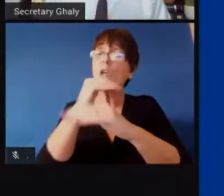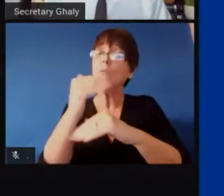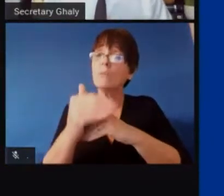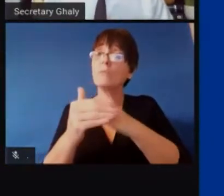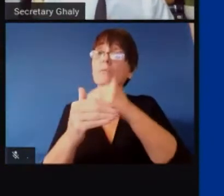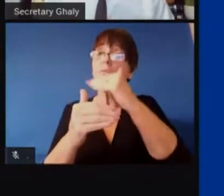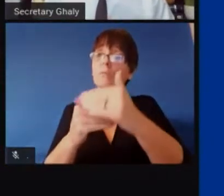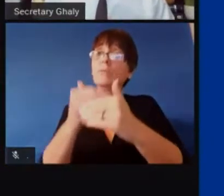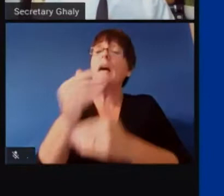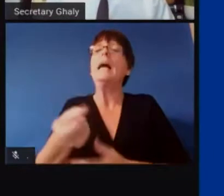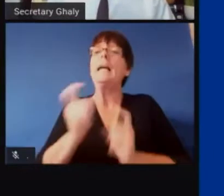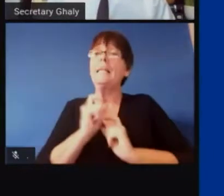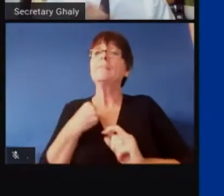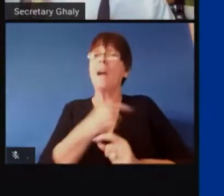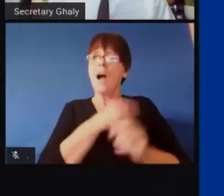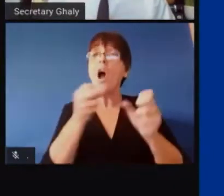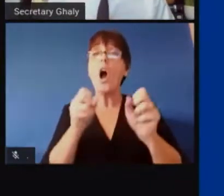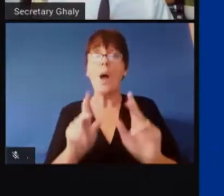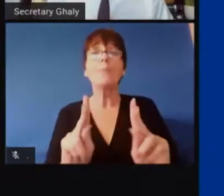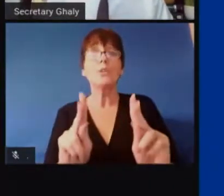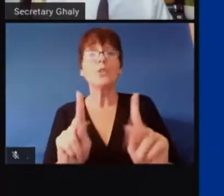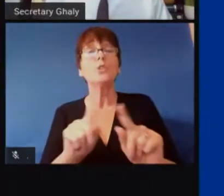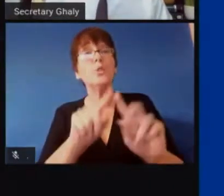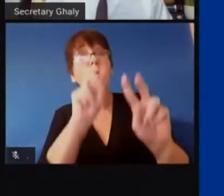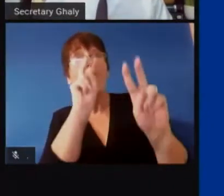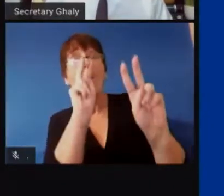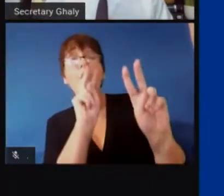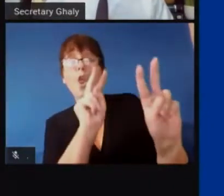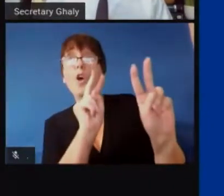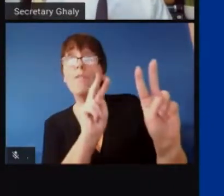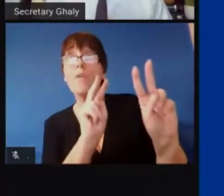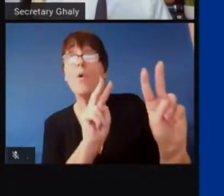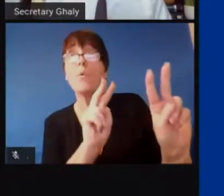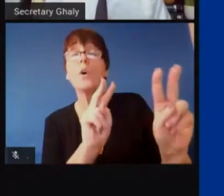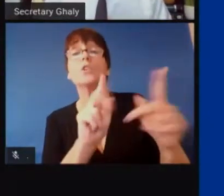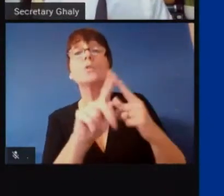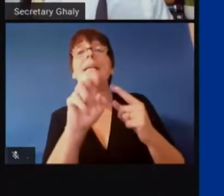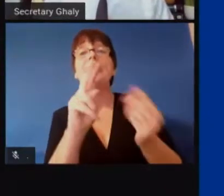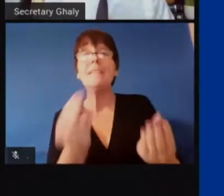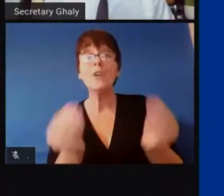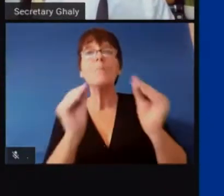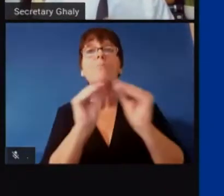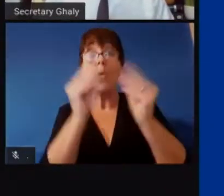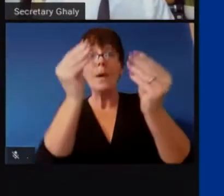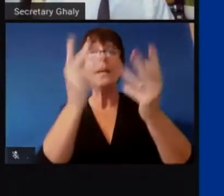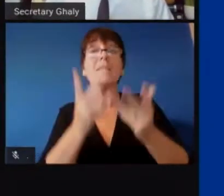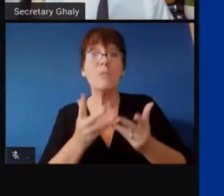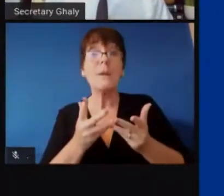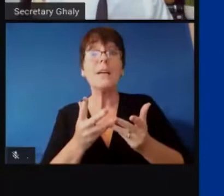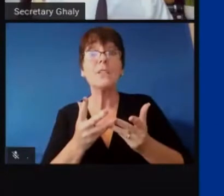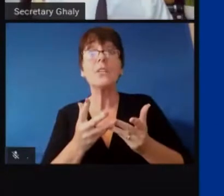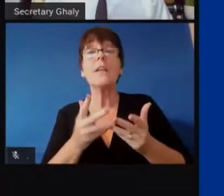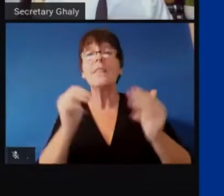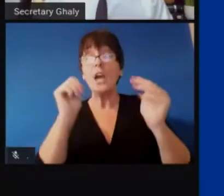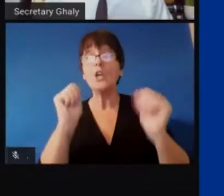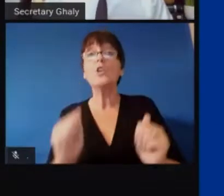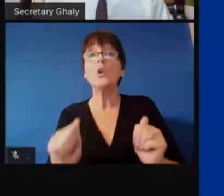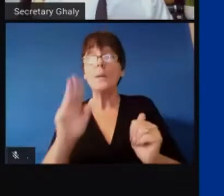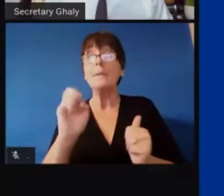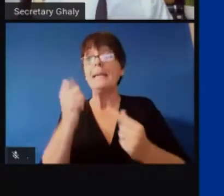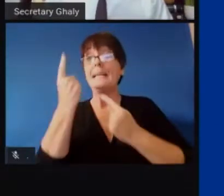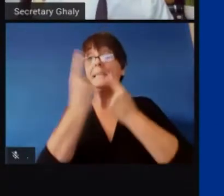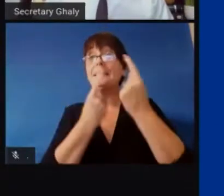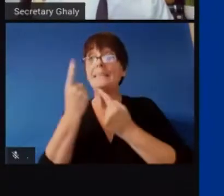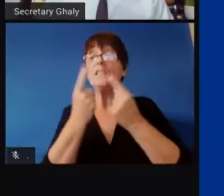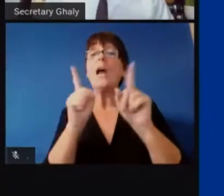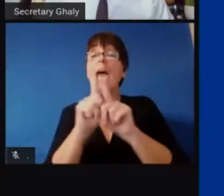an opportunity to look forward to even more information that certainly could be considered as